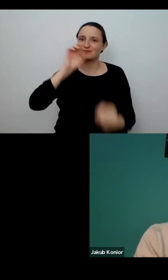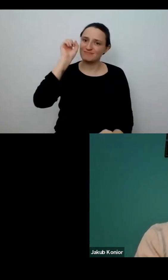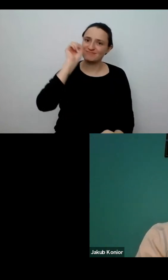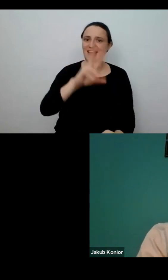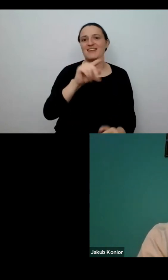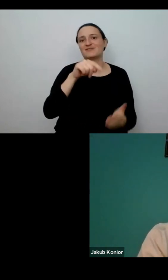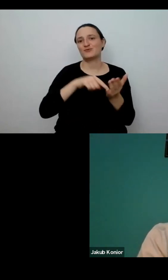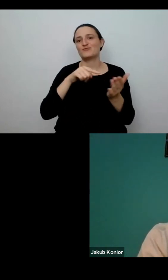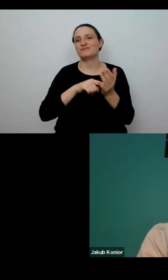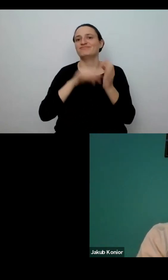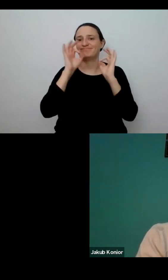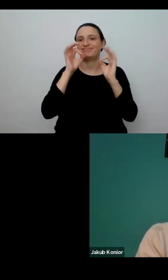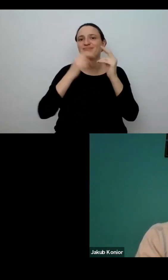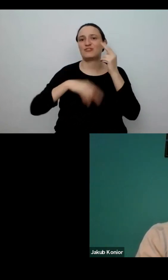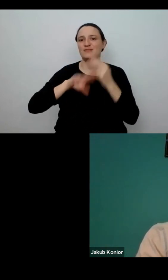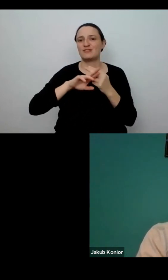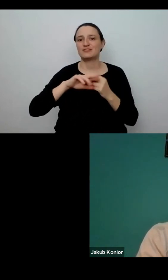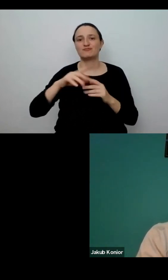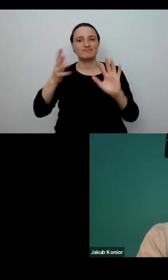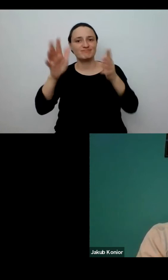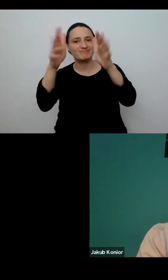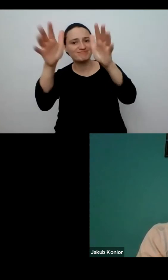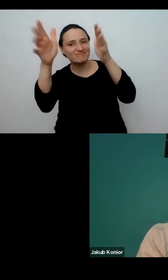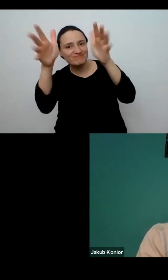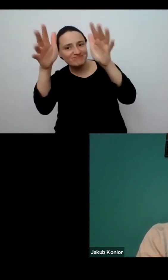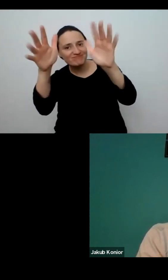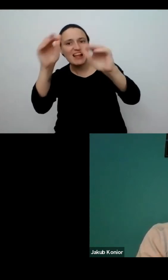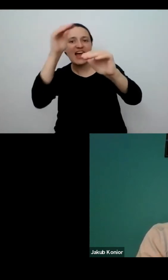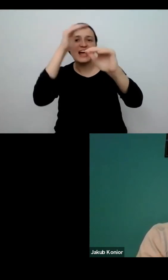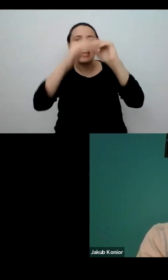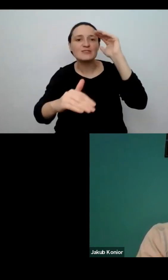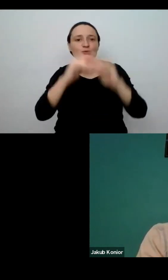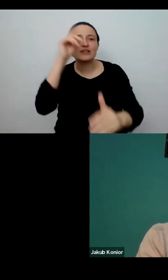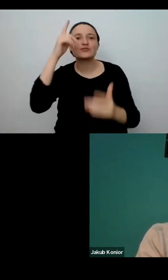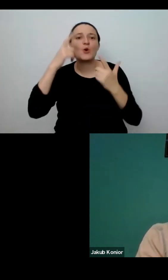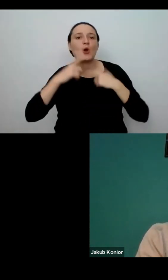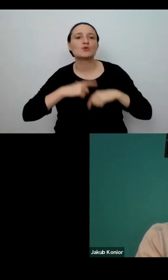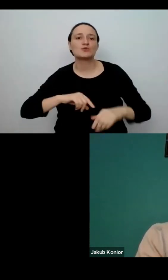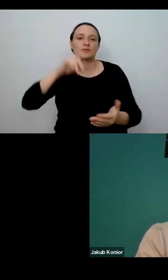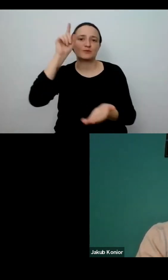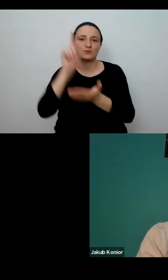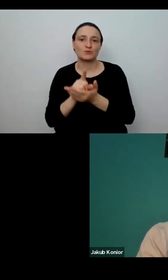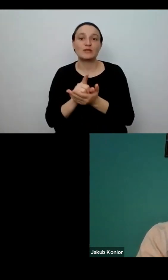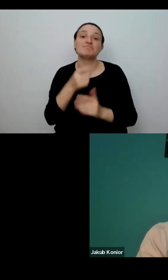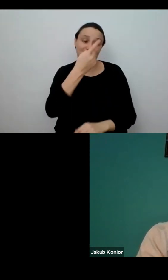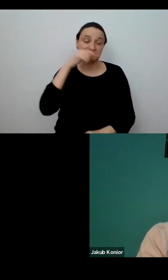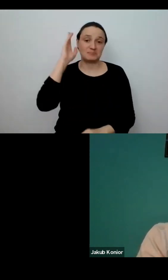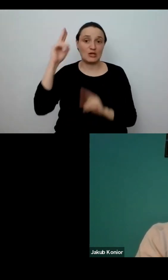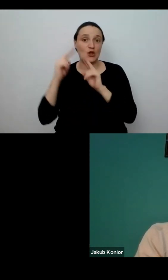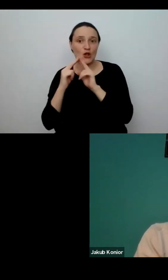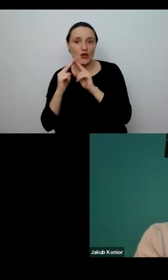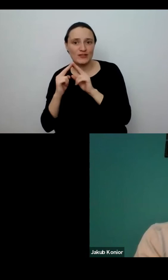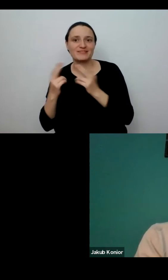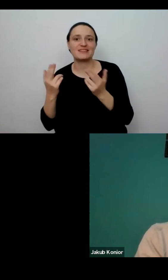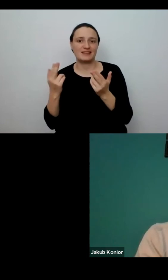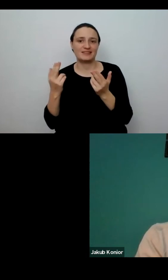So congratulations to the winner. We will be contacting you about your reward. Please send